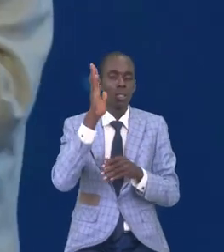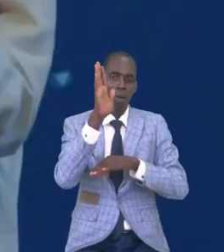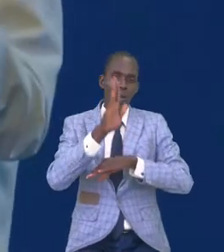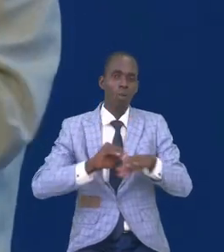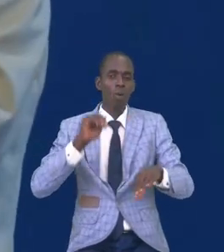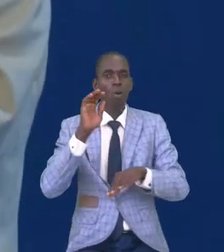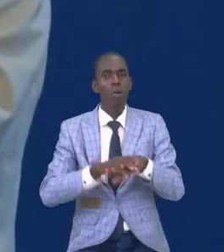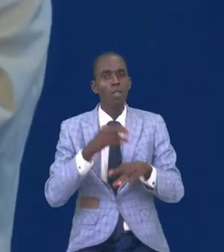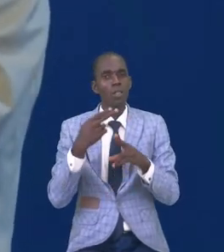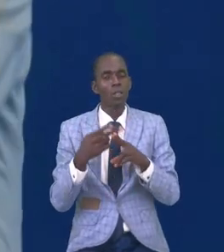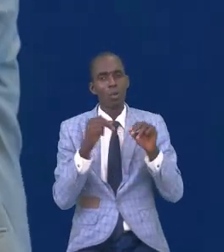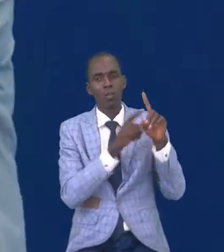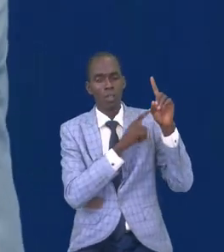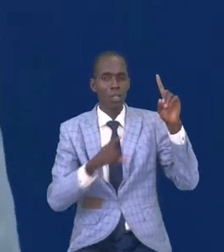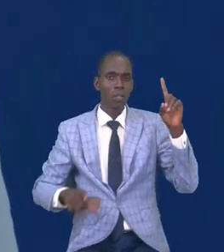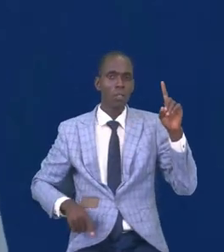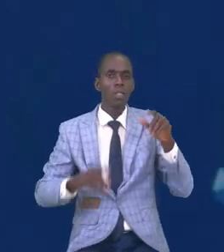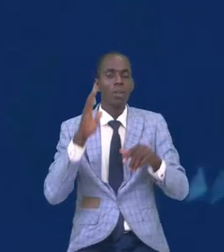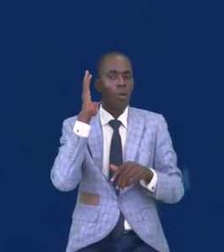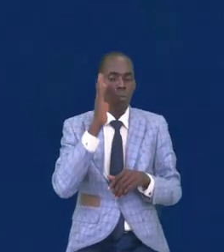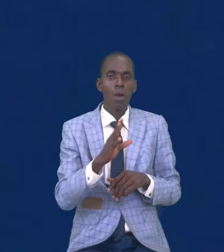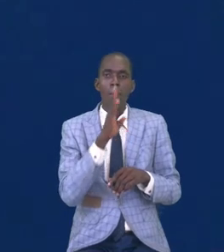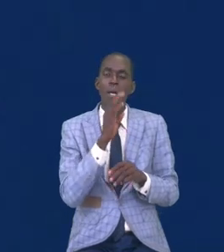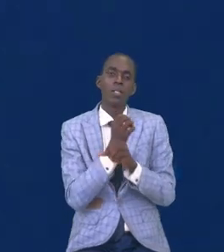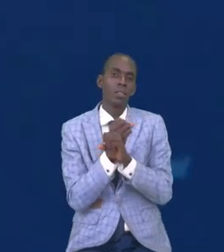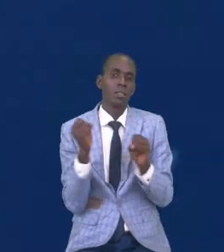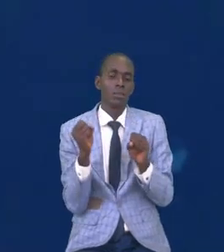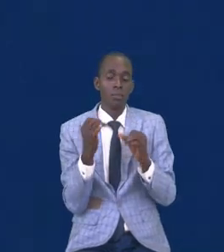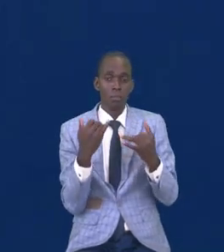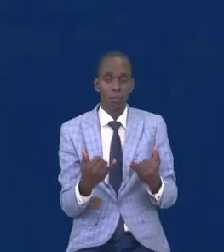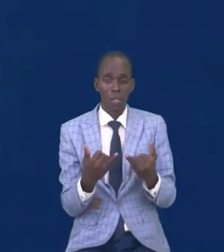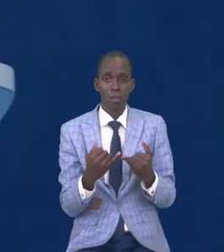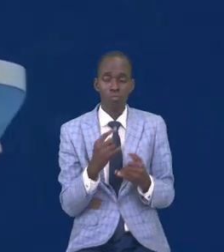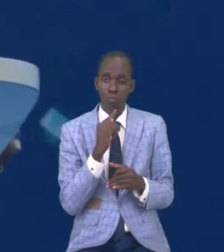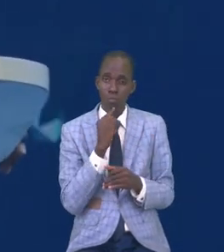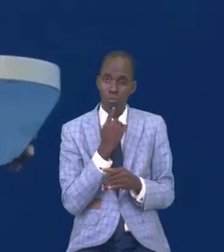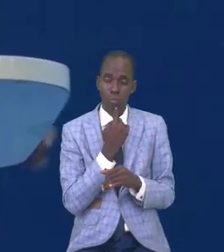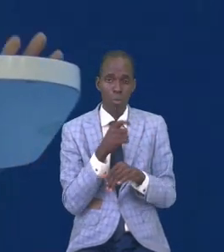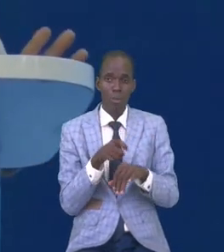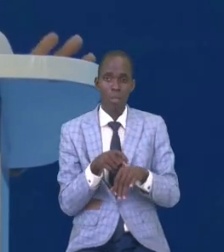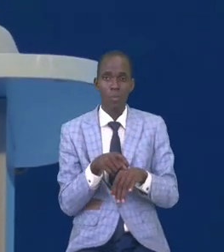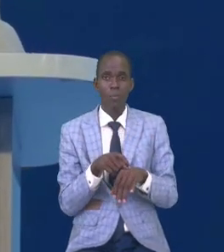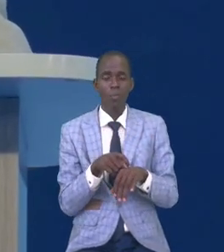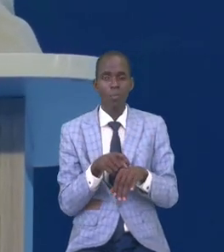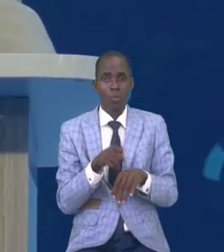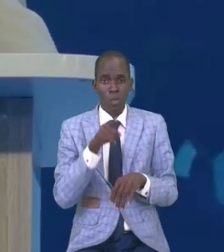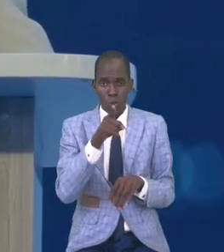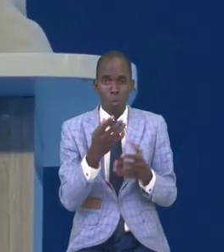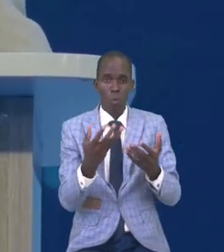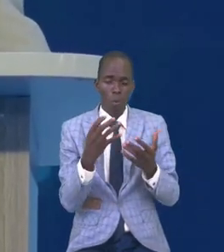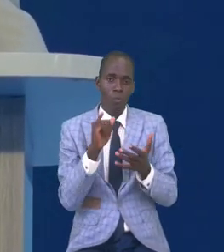the name of the Lord will be saved. Heads bowed and eyes closed. You want that